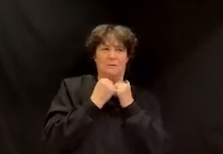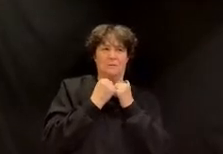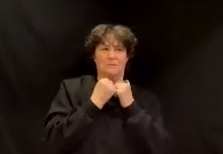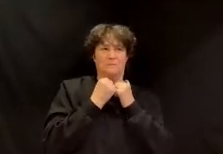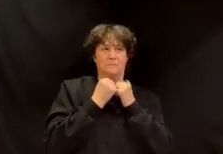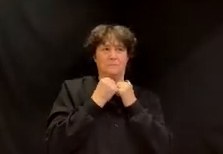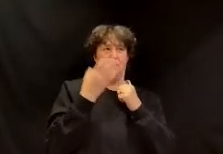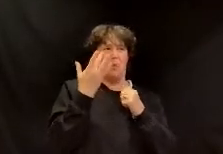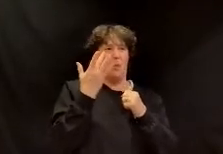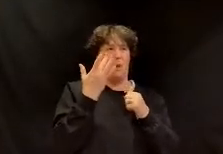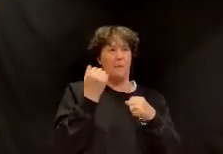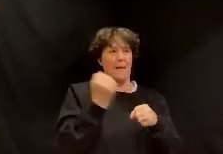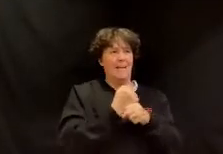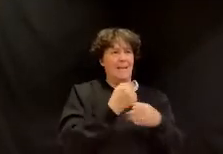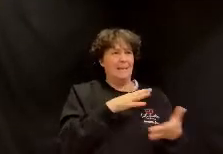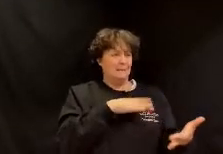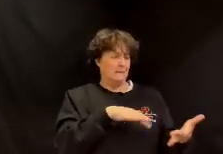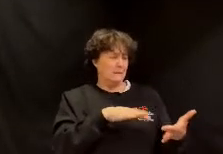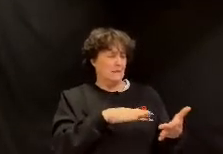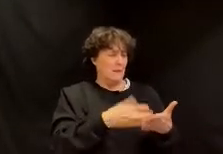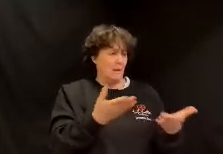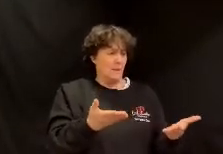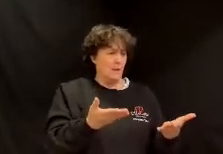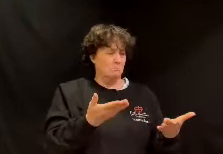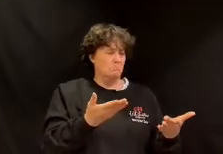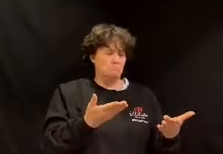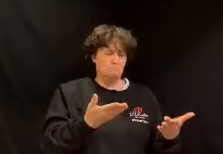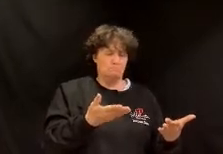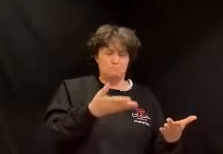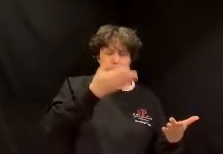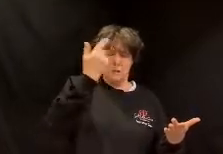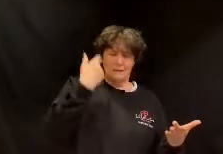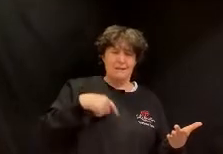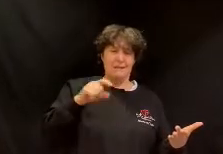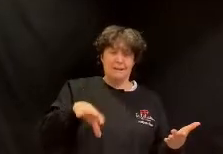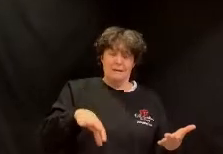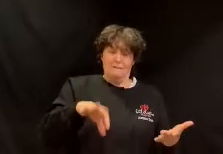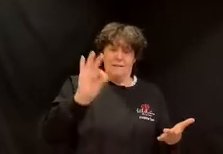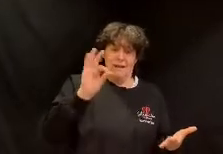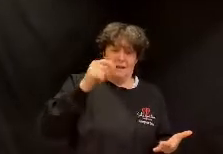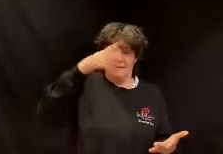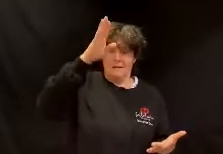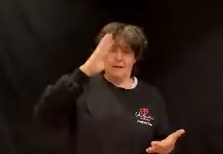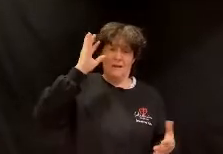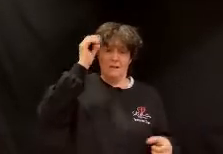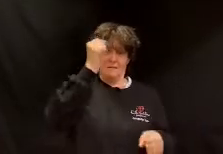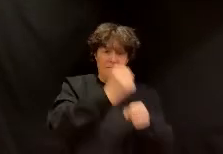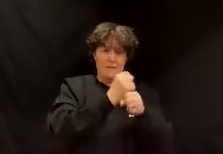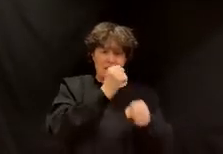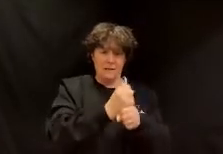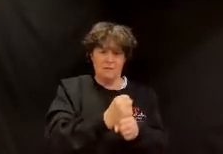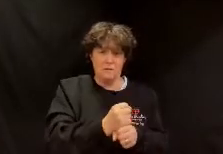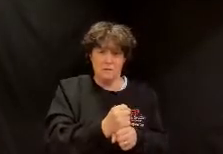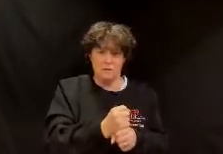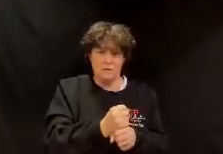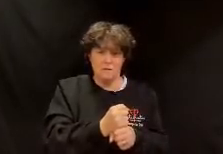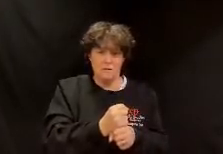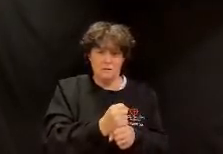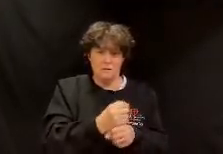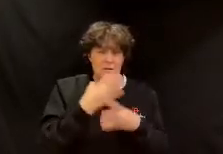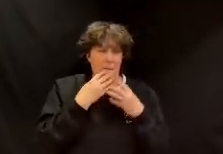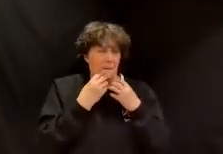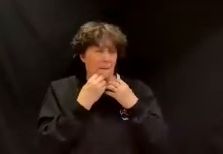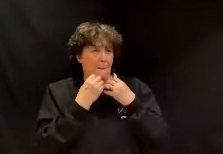Why am I getting the book? Because I got to find out that God's faithful and He has compassion. I got a compassionate nature.